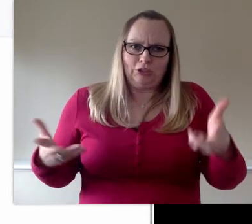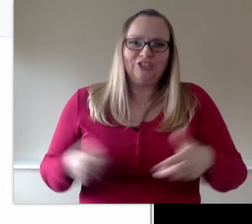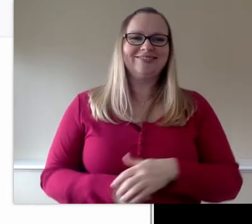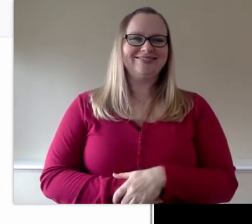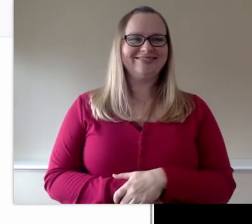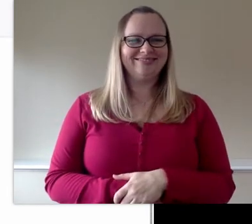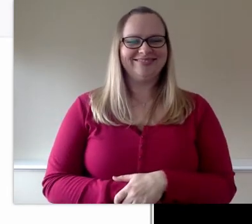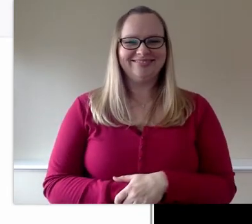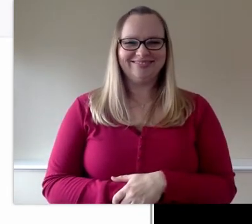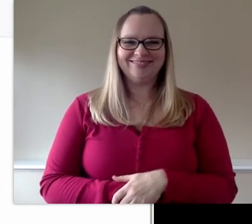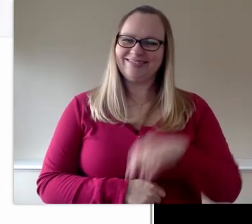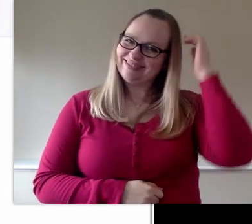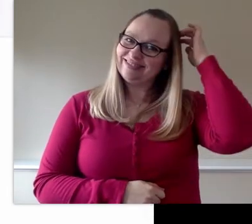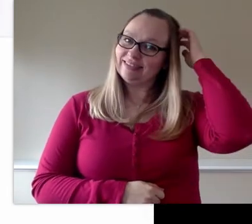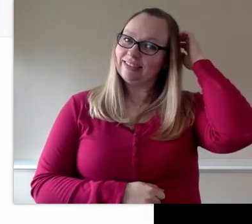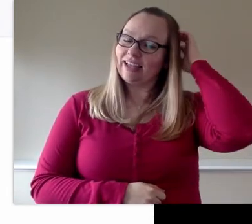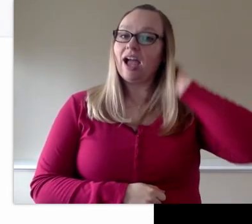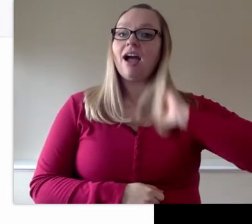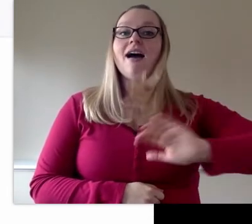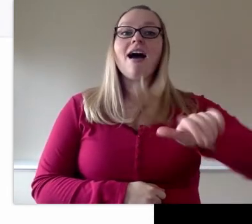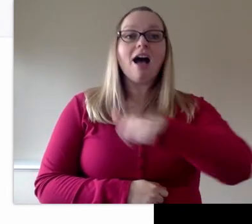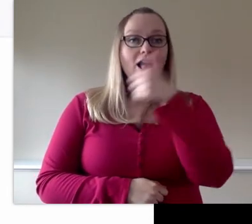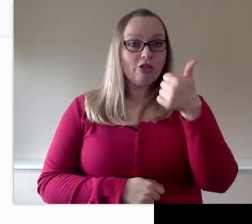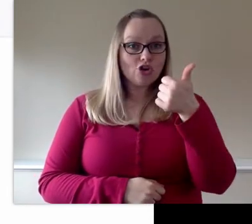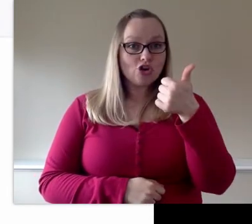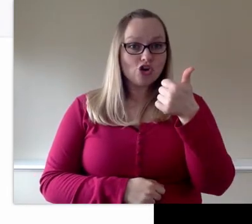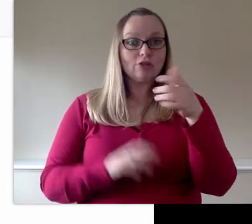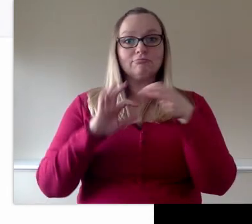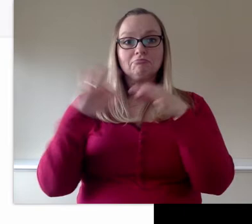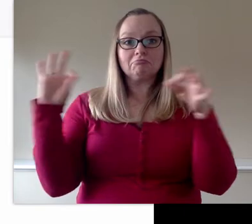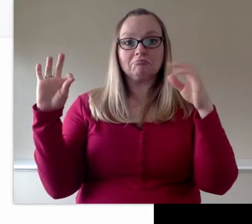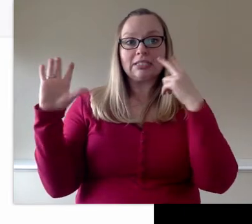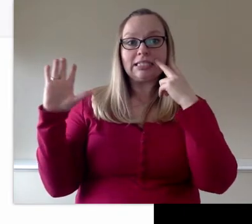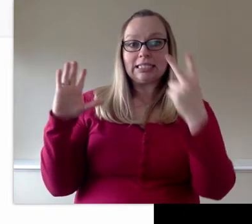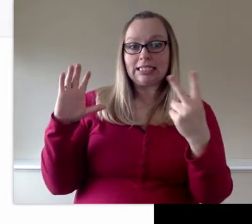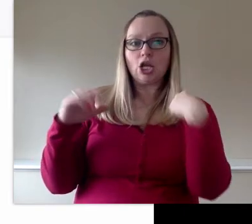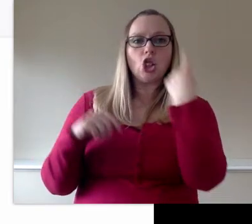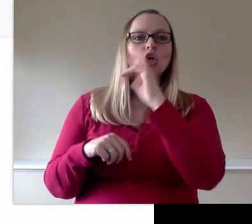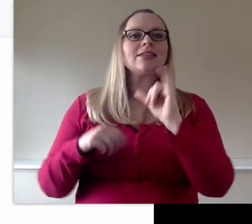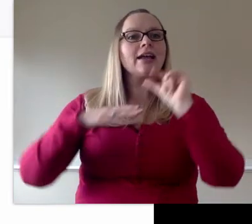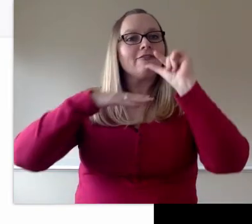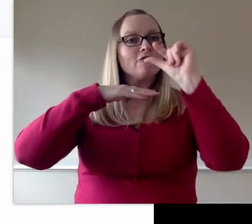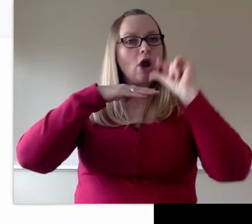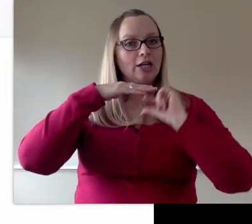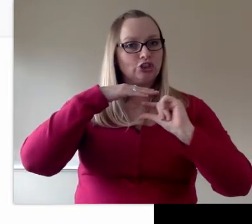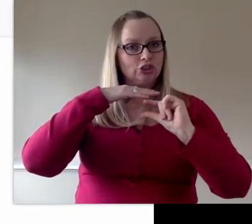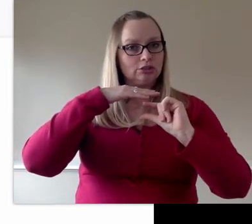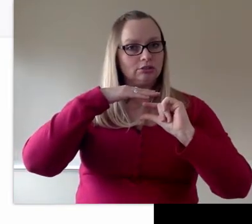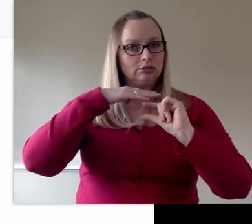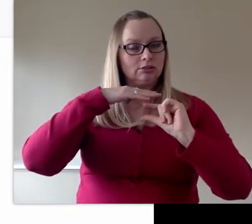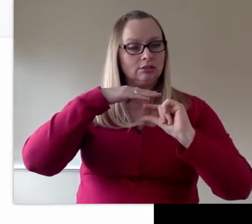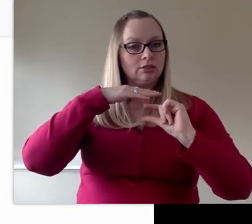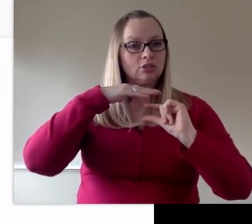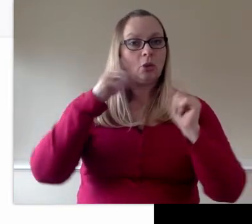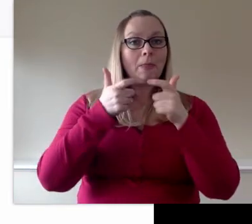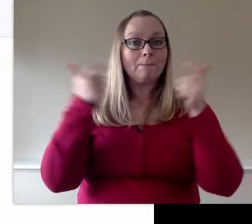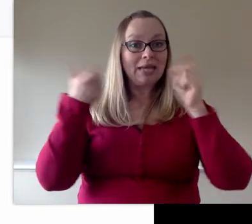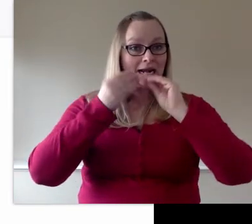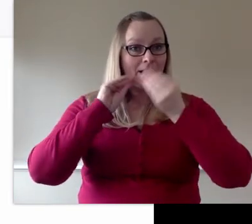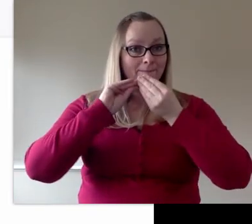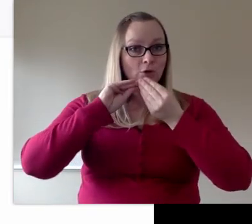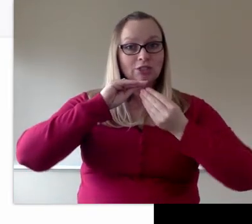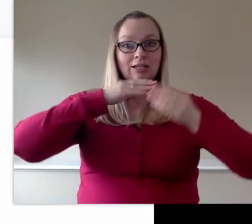The third way division can be written is when it looks more like a fraction, where the dividend, or the big number, is on